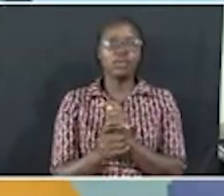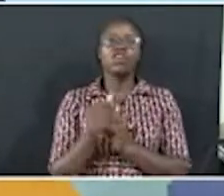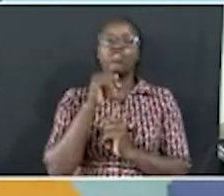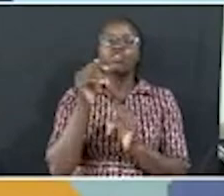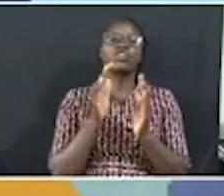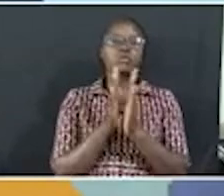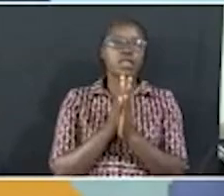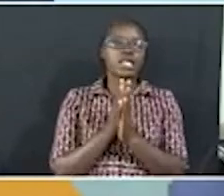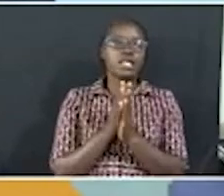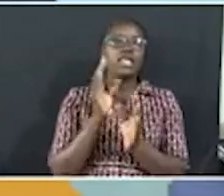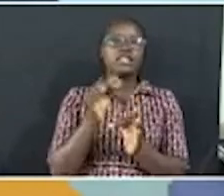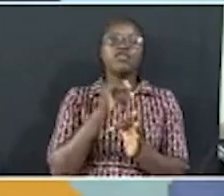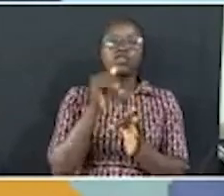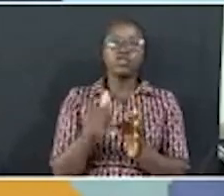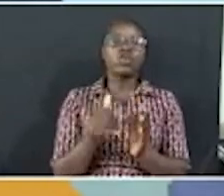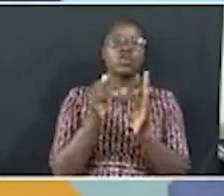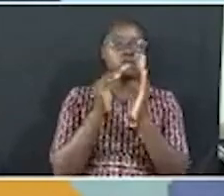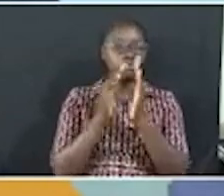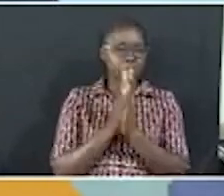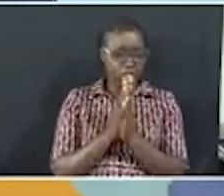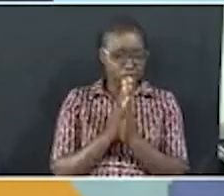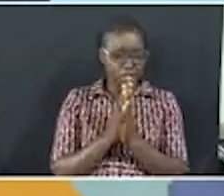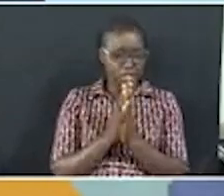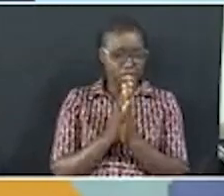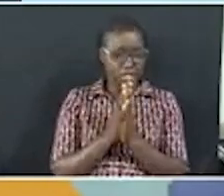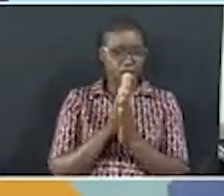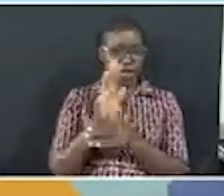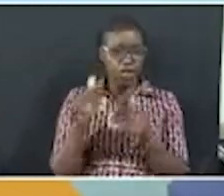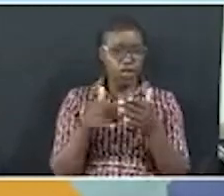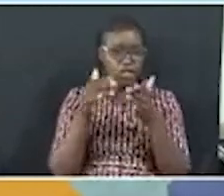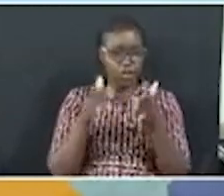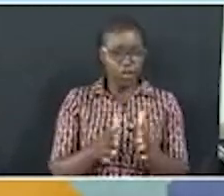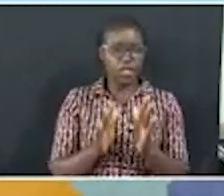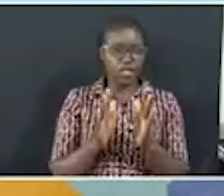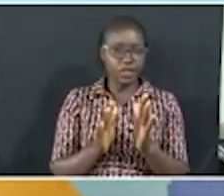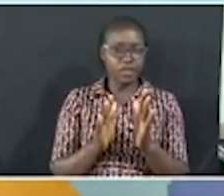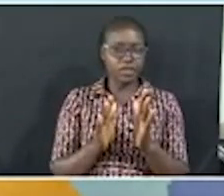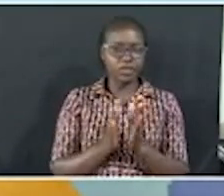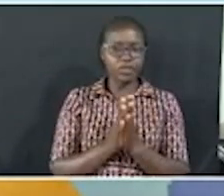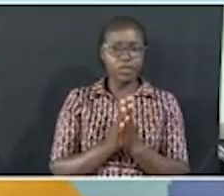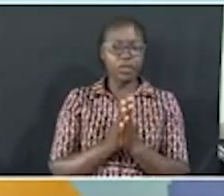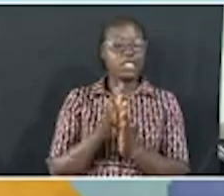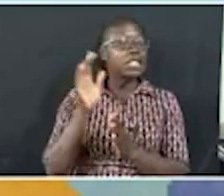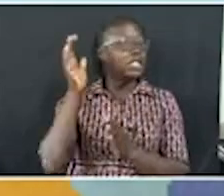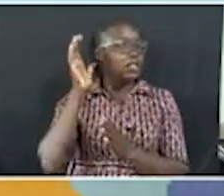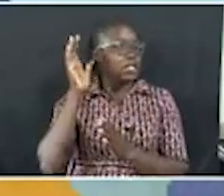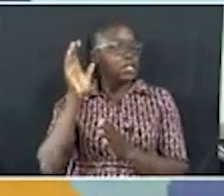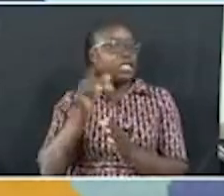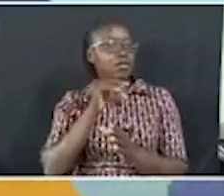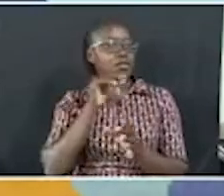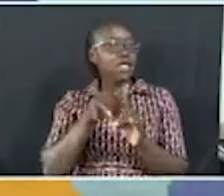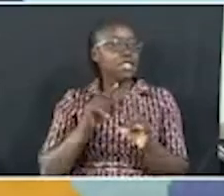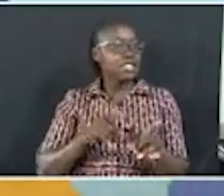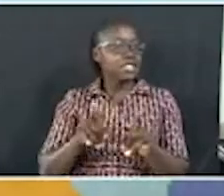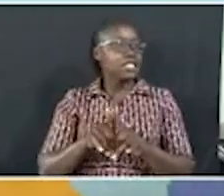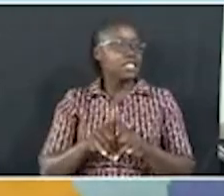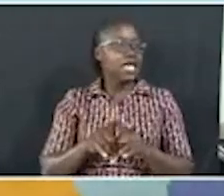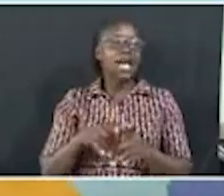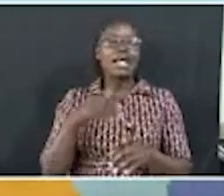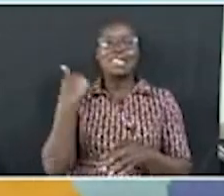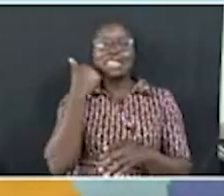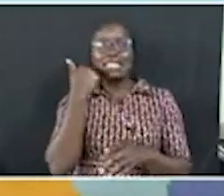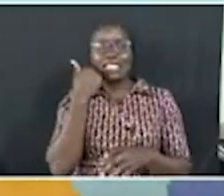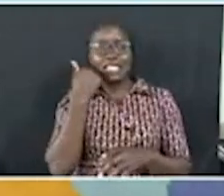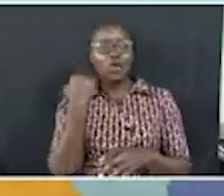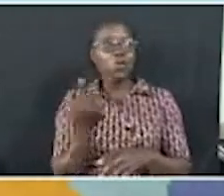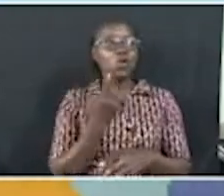Don't pray if you won't pray all the way. Listen, brothers and sisters, the sick